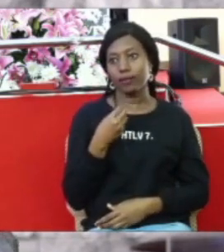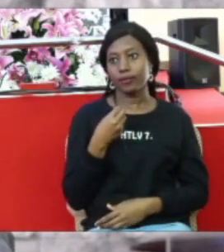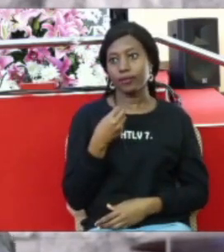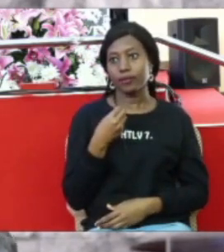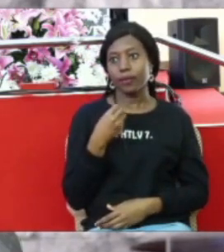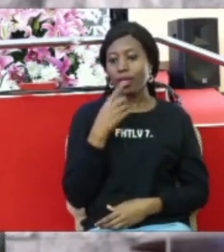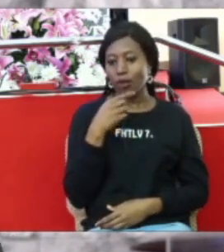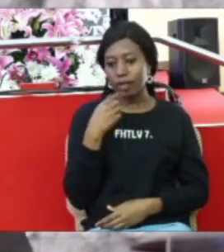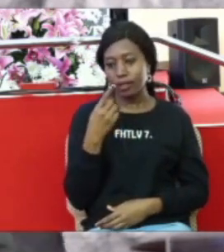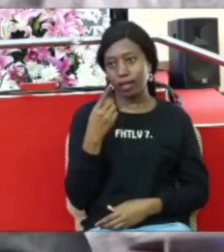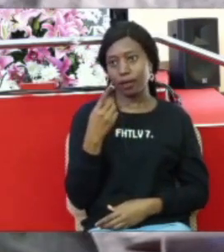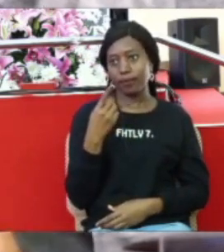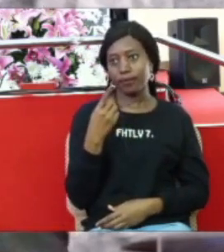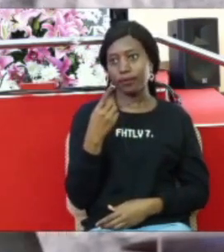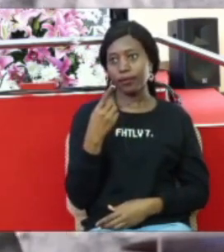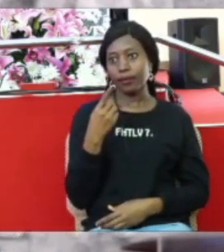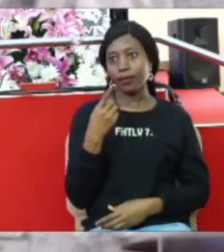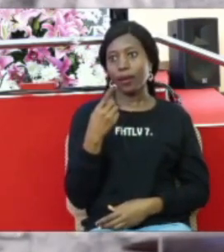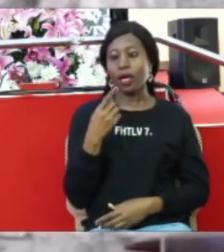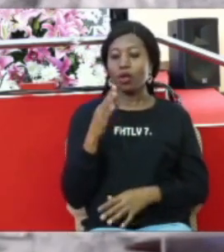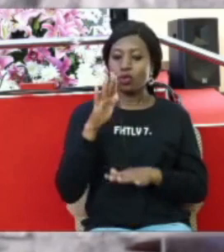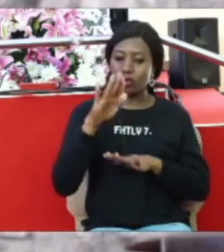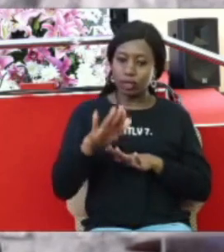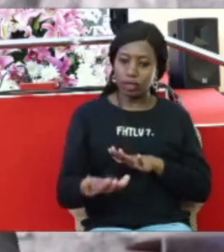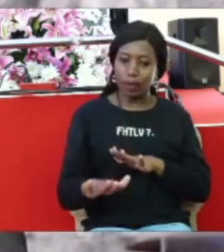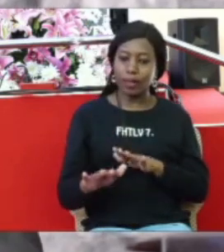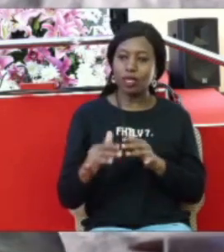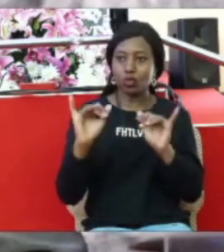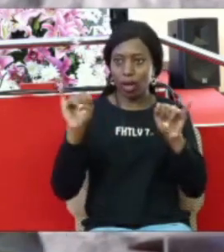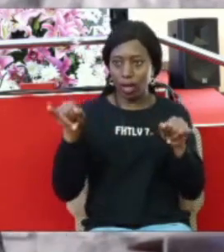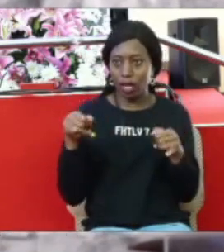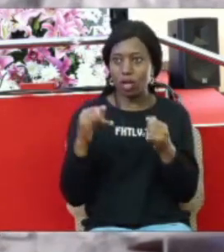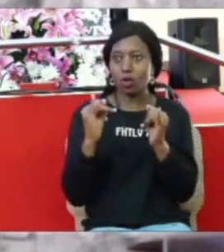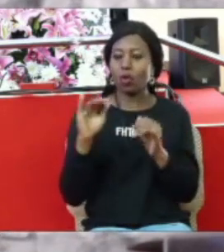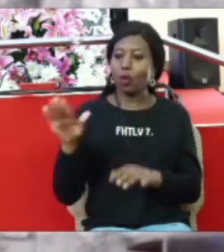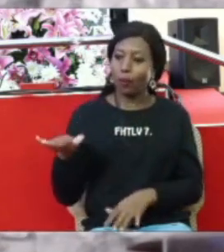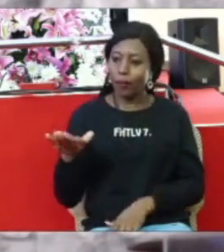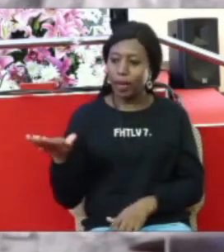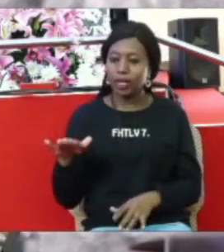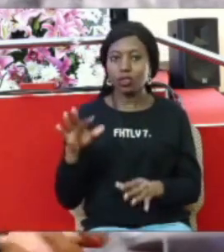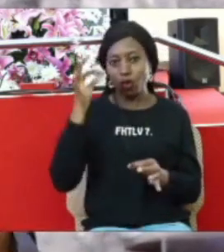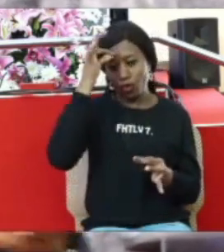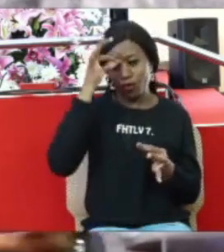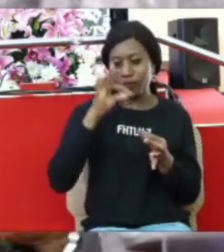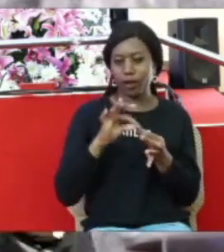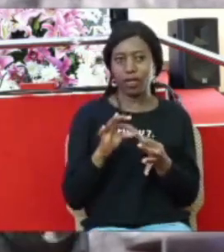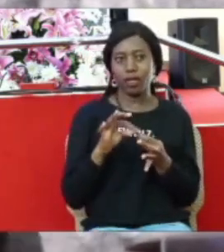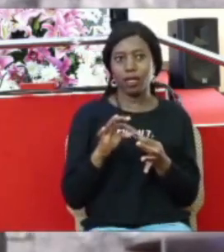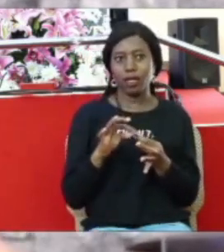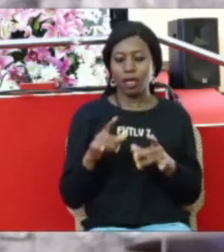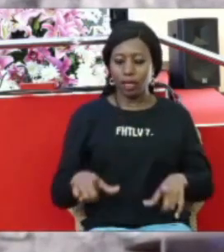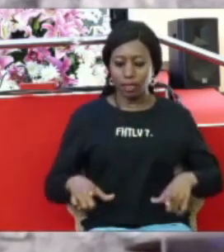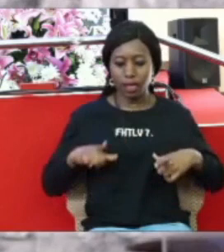we step into a new realm of faith so that my life is no longer, you know, I